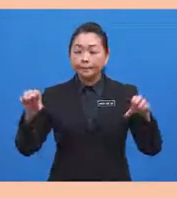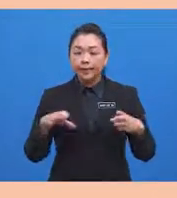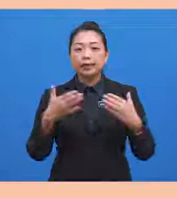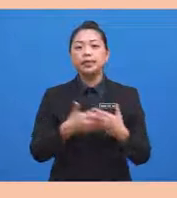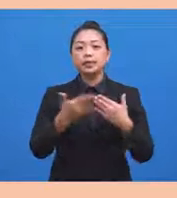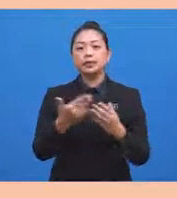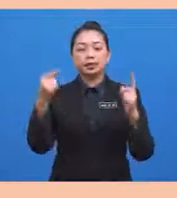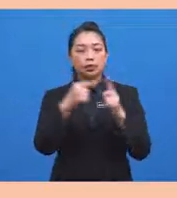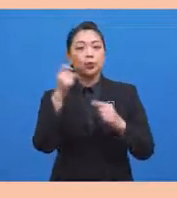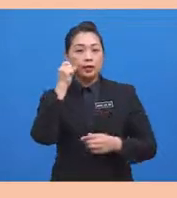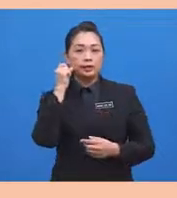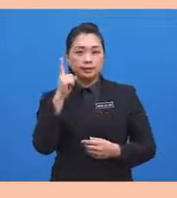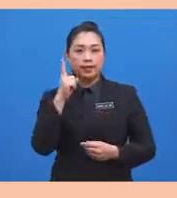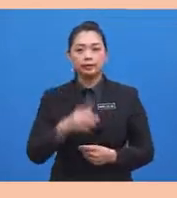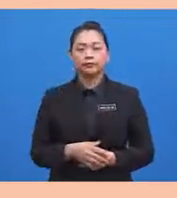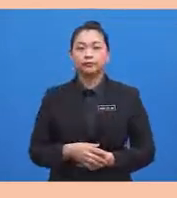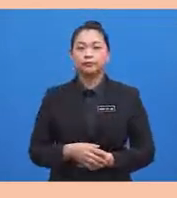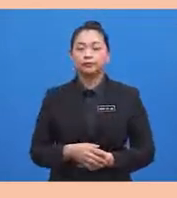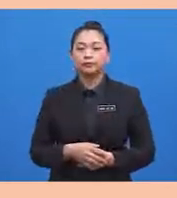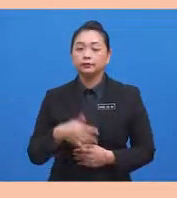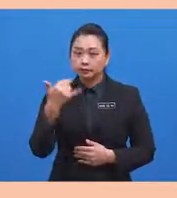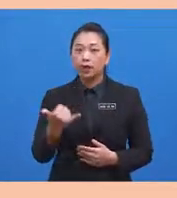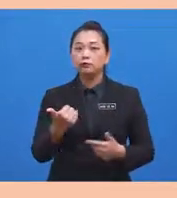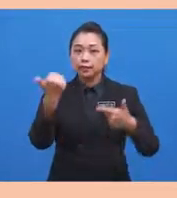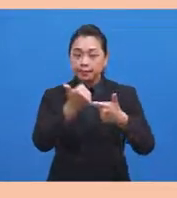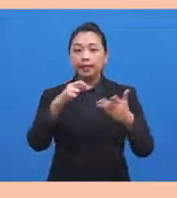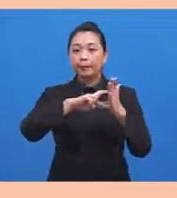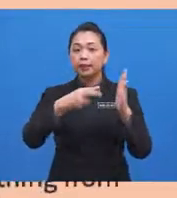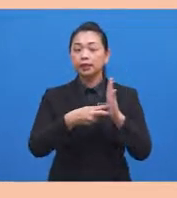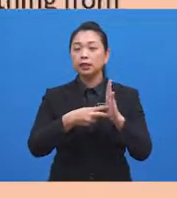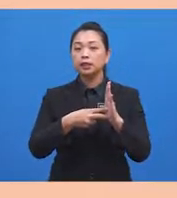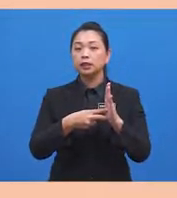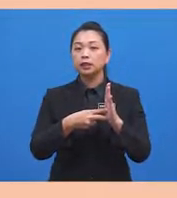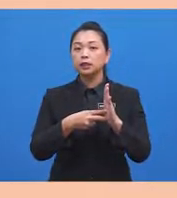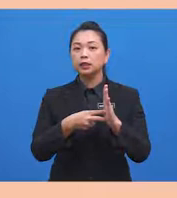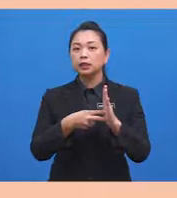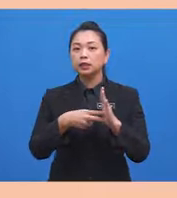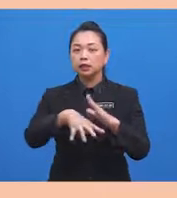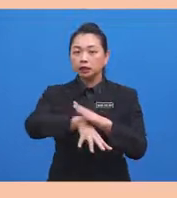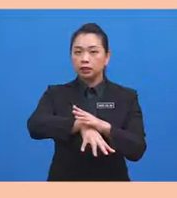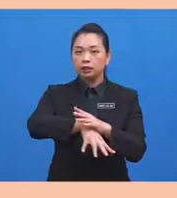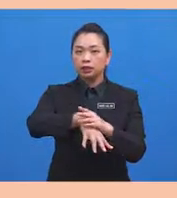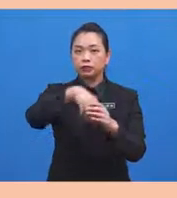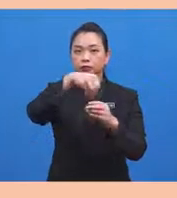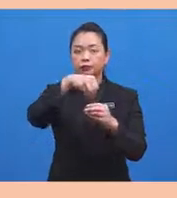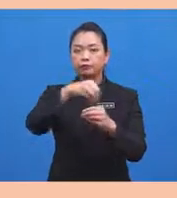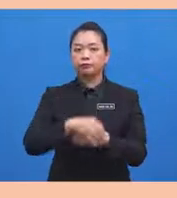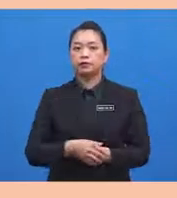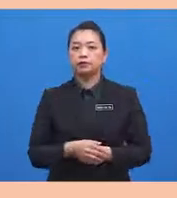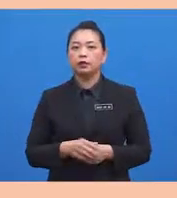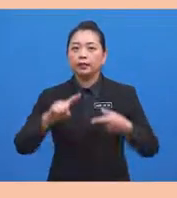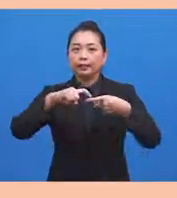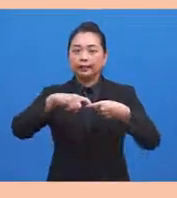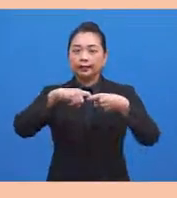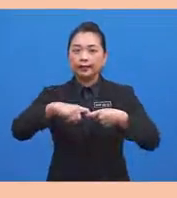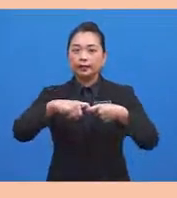for us to understand. The second meaning of roots is denoting or relating to something from a particular